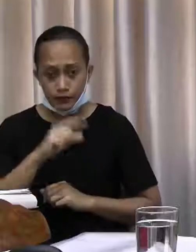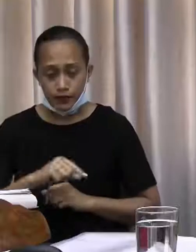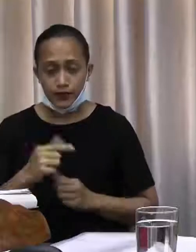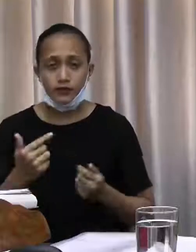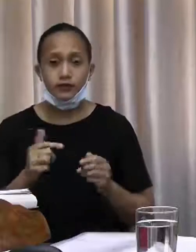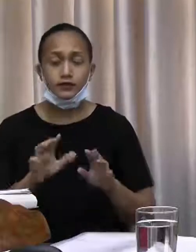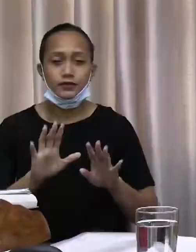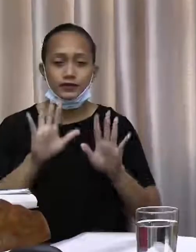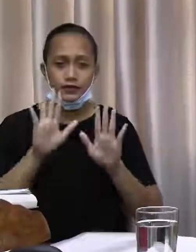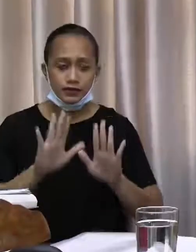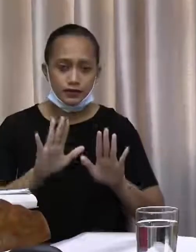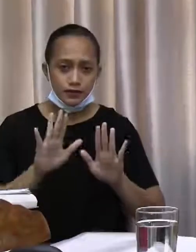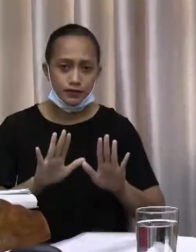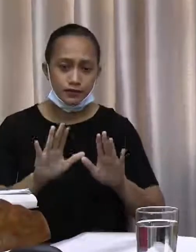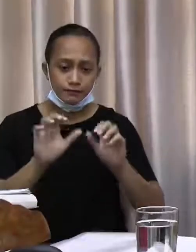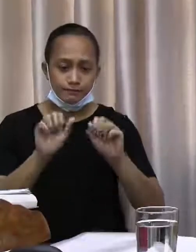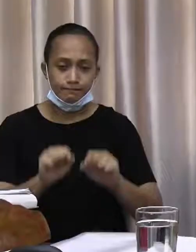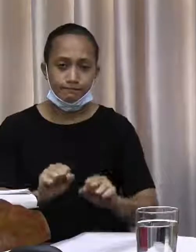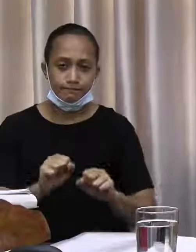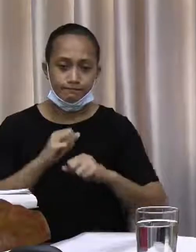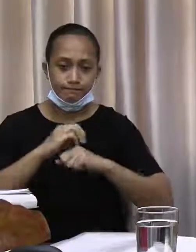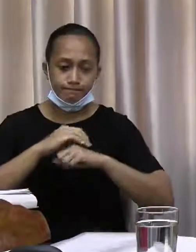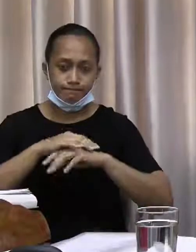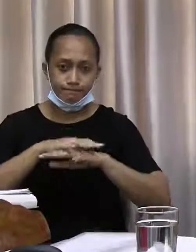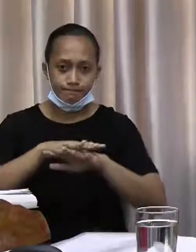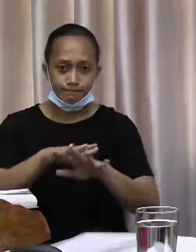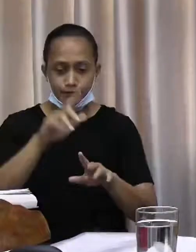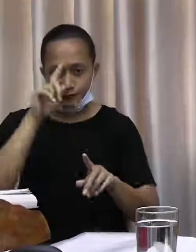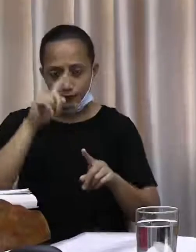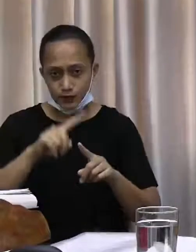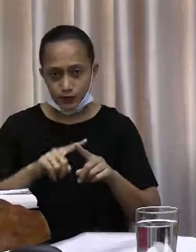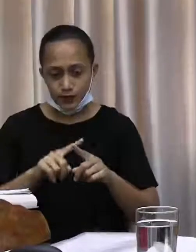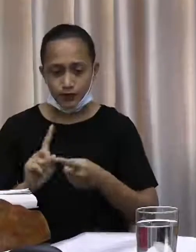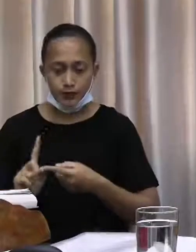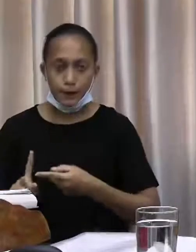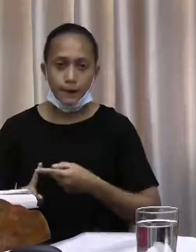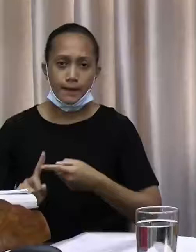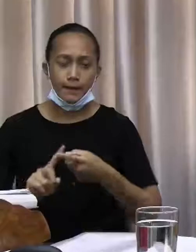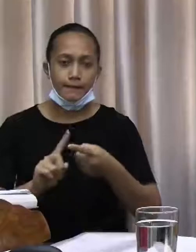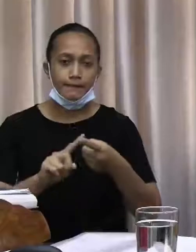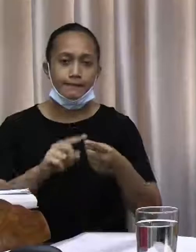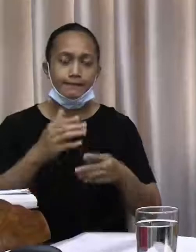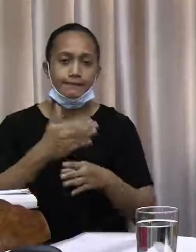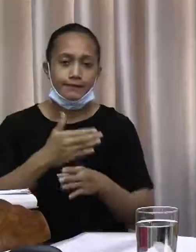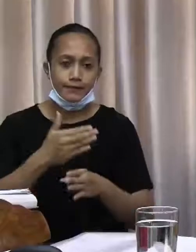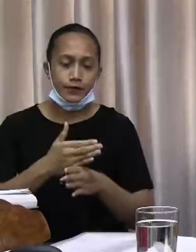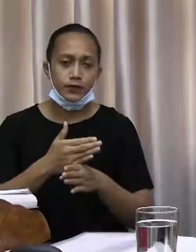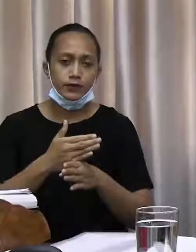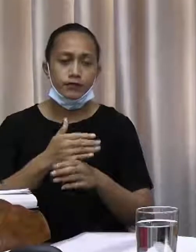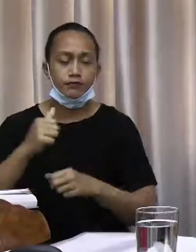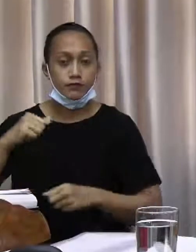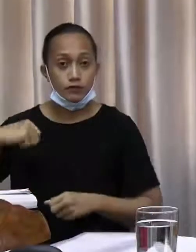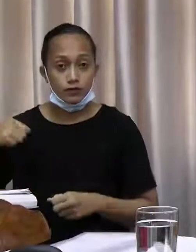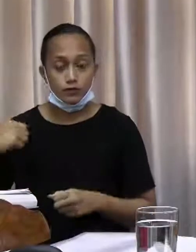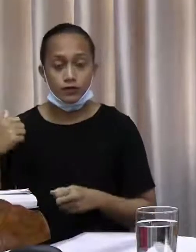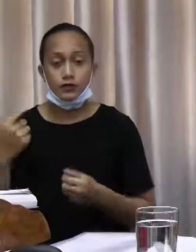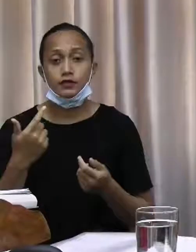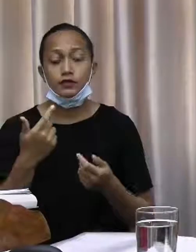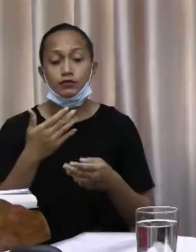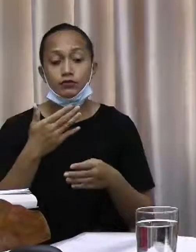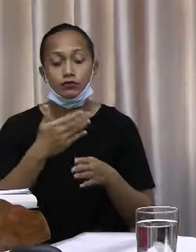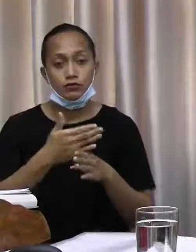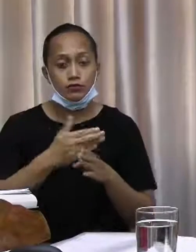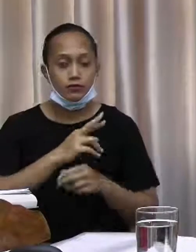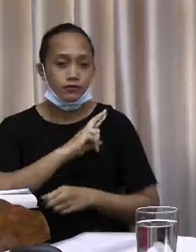tau fiofi le pipisi o le faamae. Faa wau o na ngālulue a tatou au fai ngāluenga mua au.